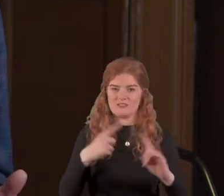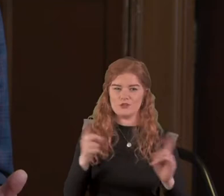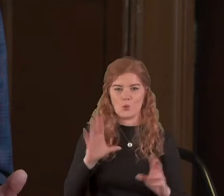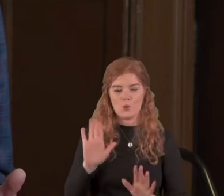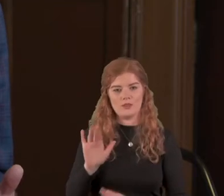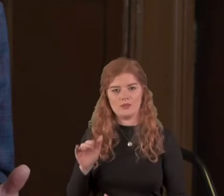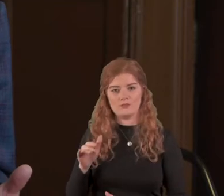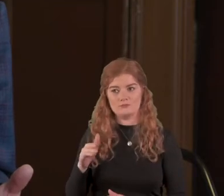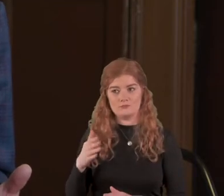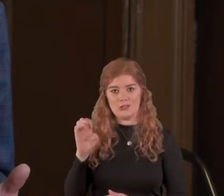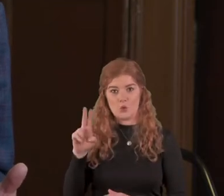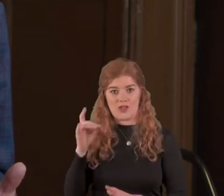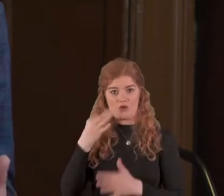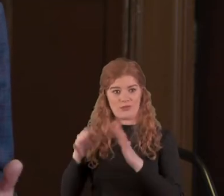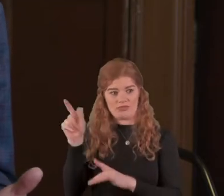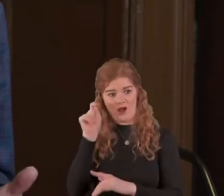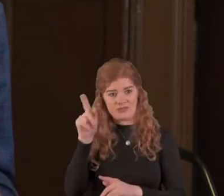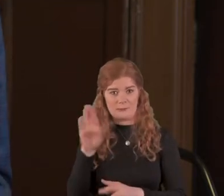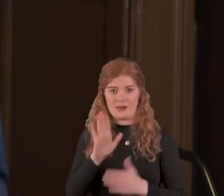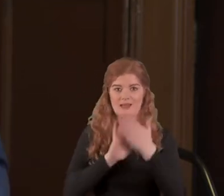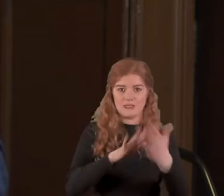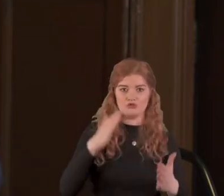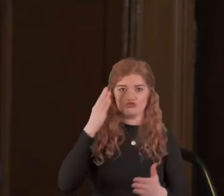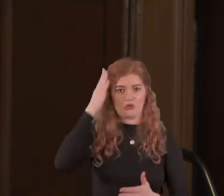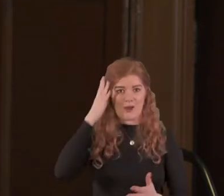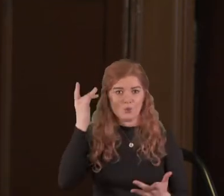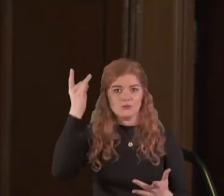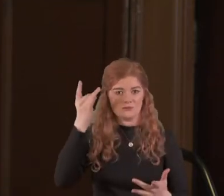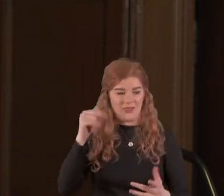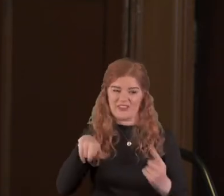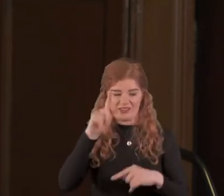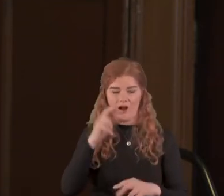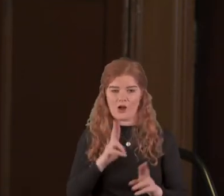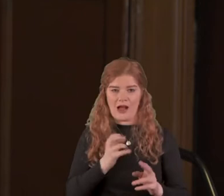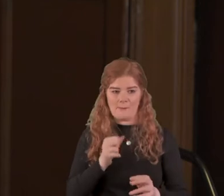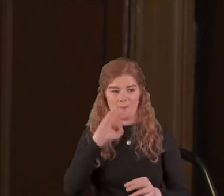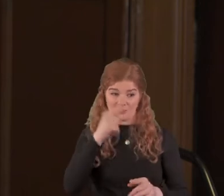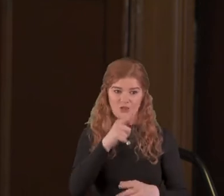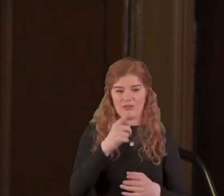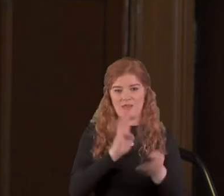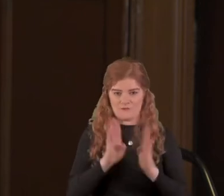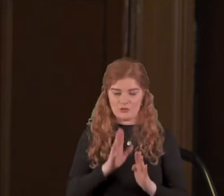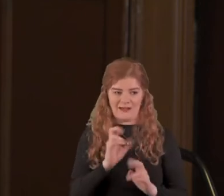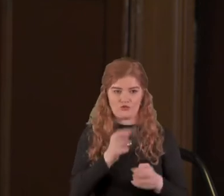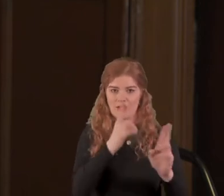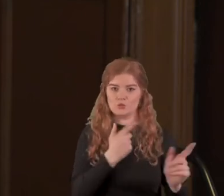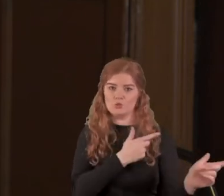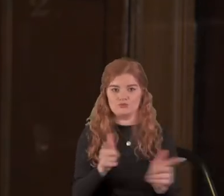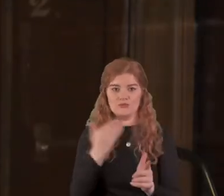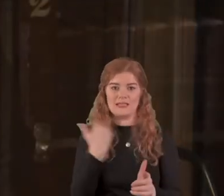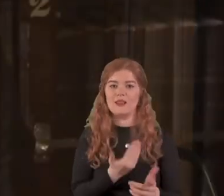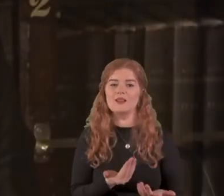thought these people were clearly traitors and that the context justified their execution. I mean, in a way, what's more surprising is